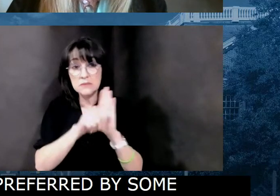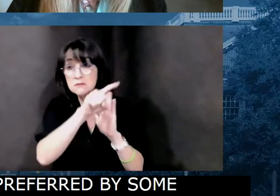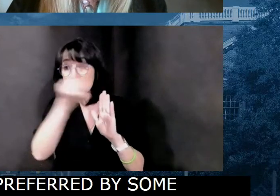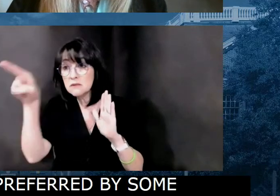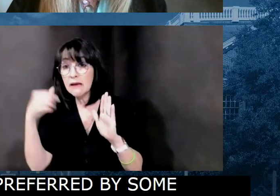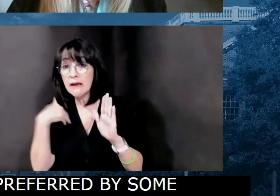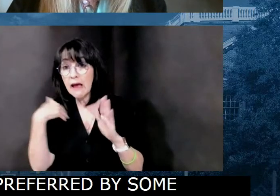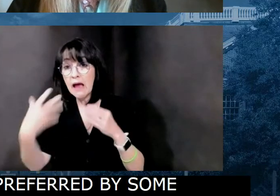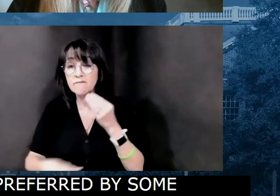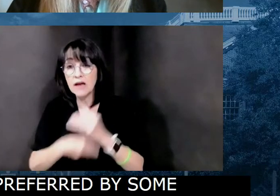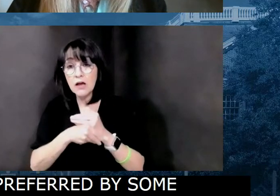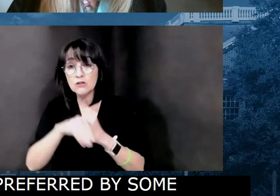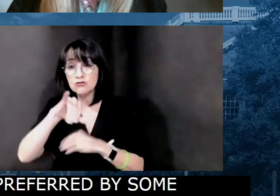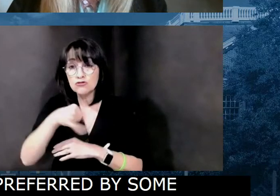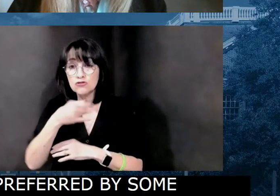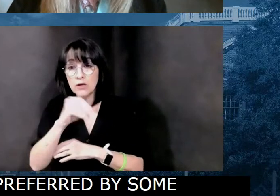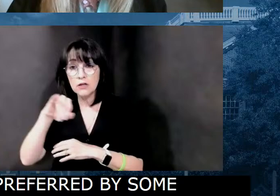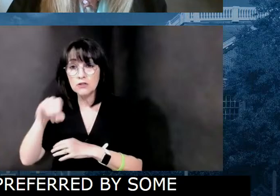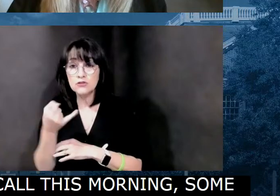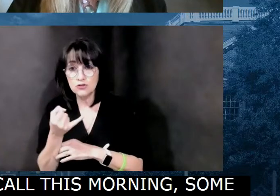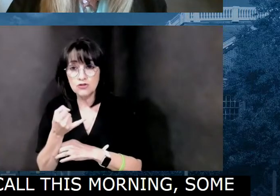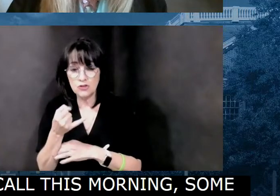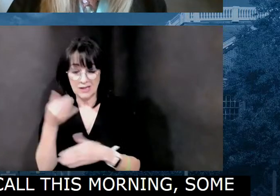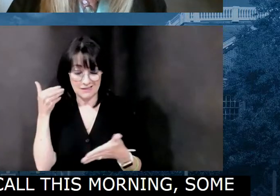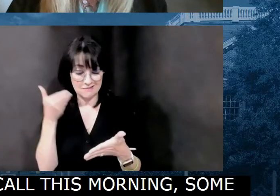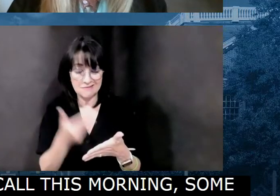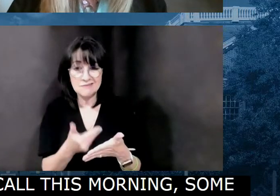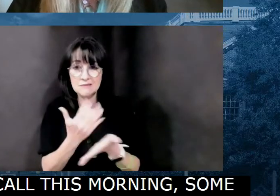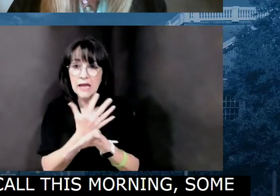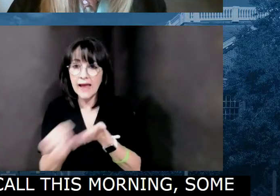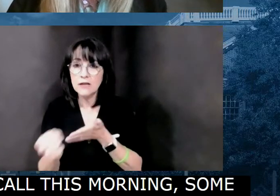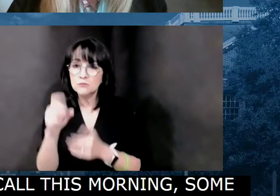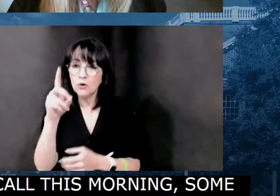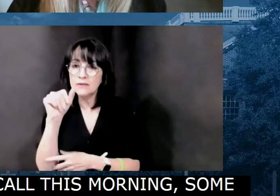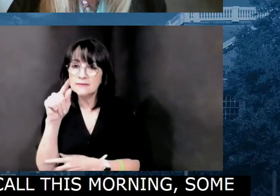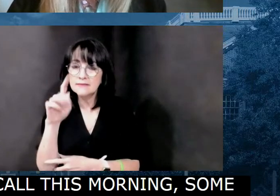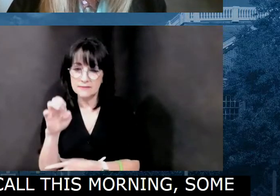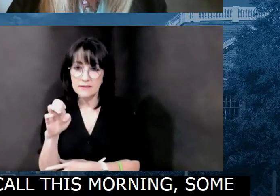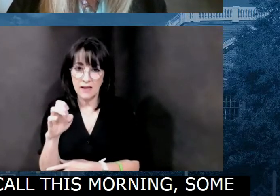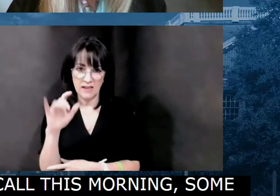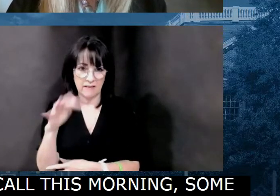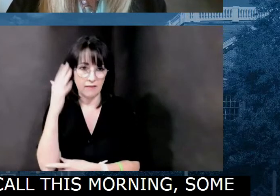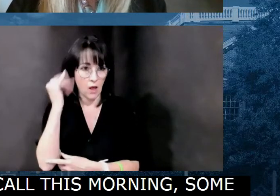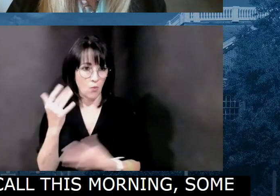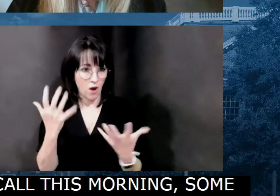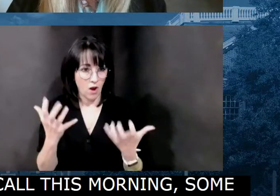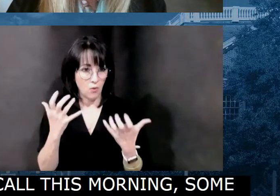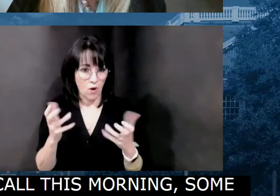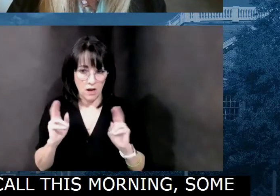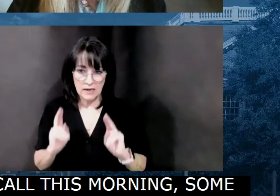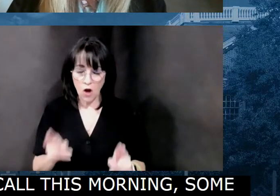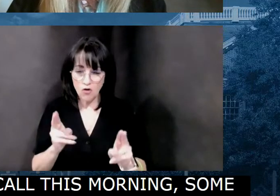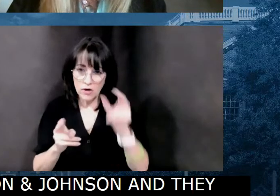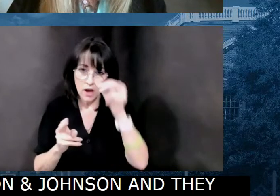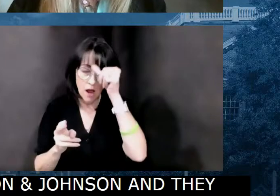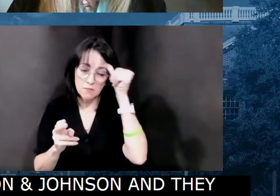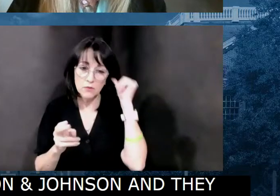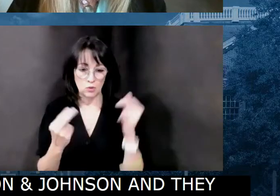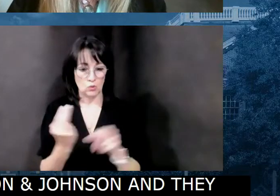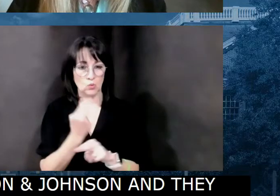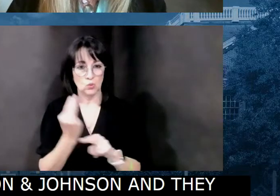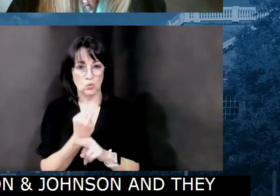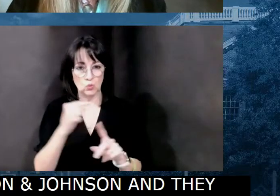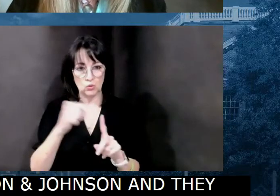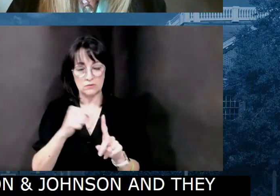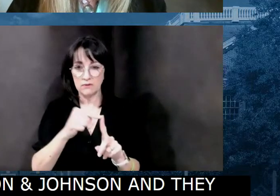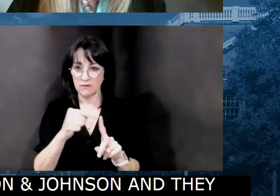and they were running in to the expiration date. So you need to use that before it expires or do something around the